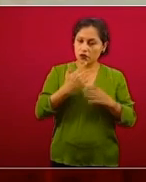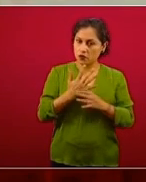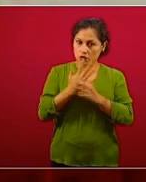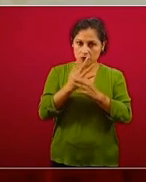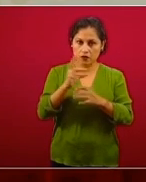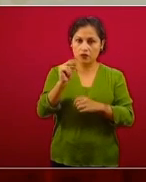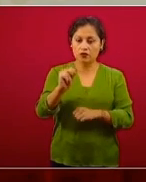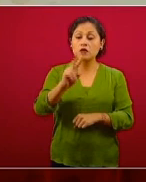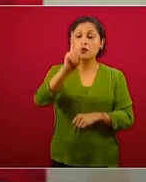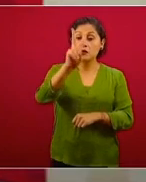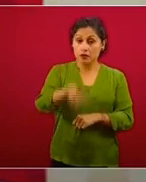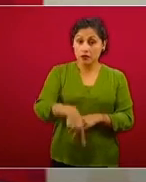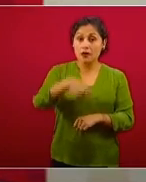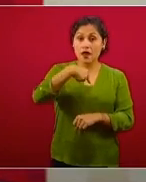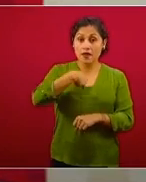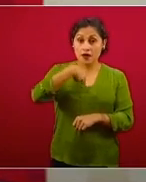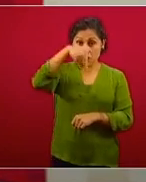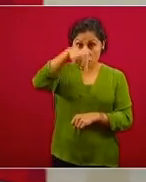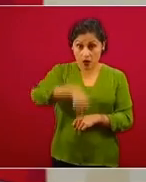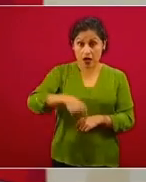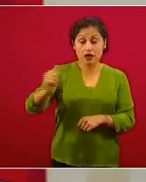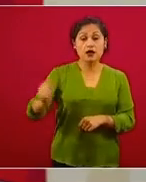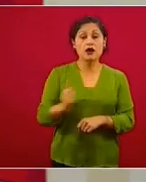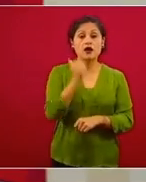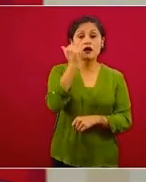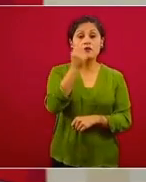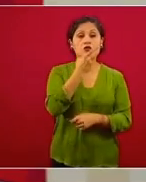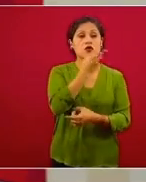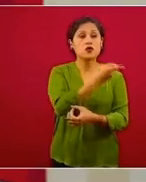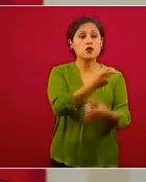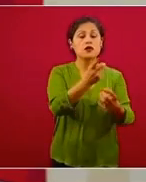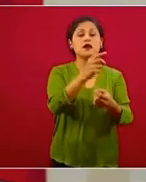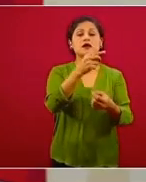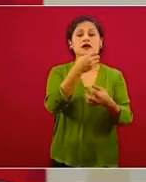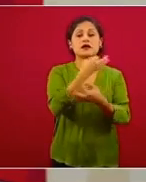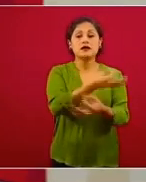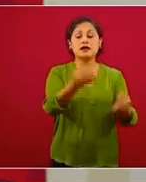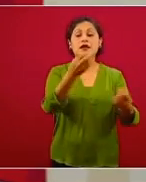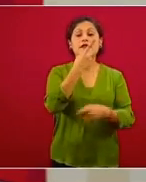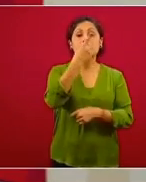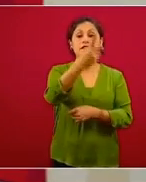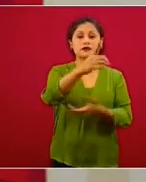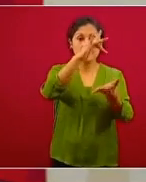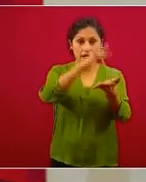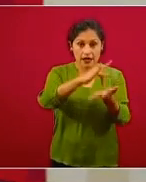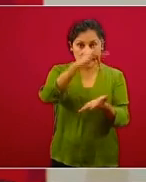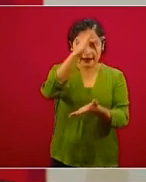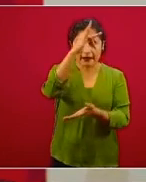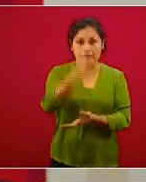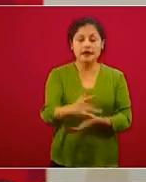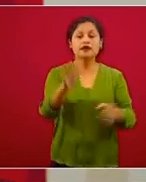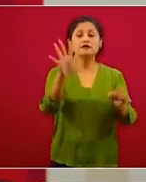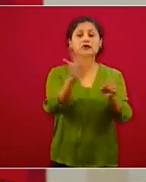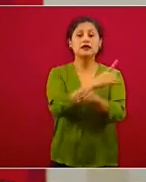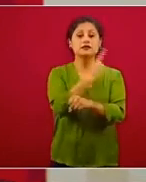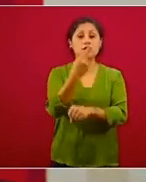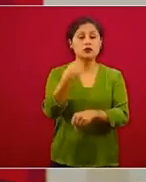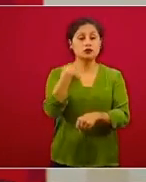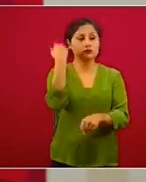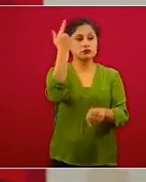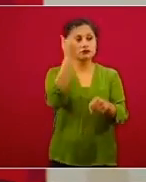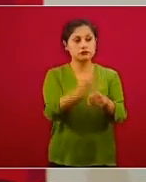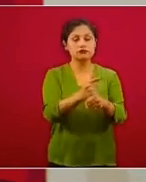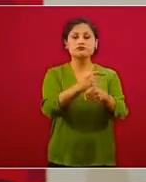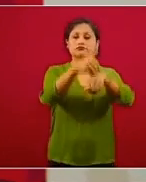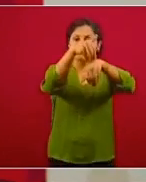to say thank you. Thank you to Mexico. Thank you to the people. Thank you for responding to this challenge